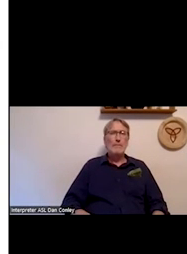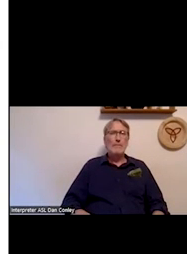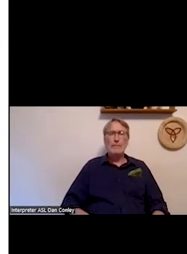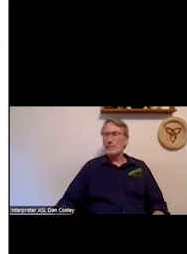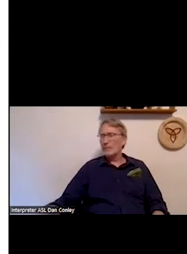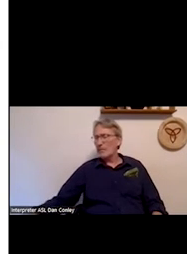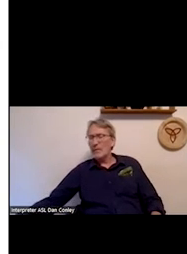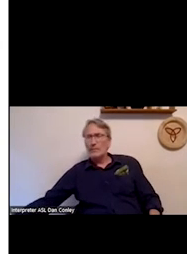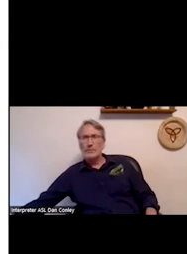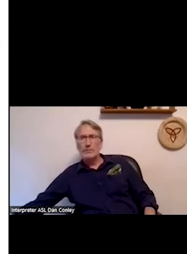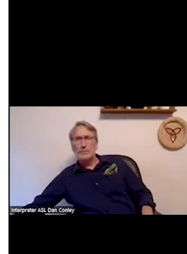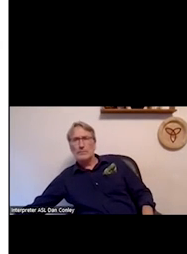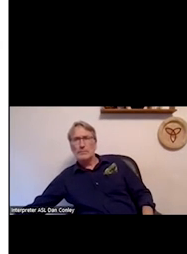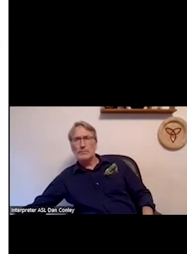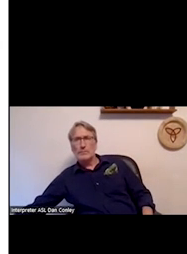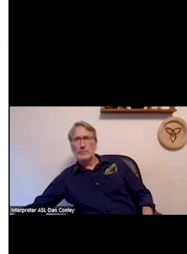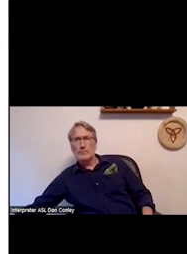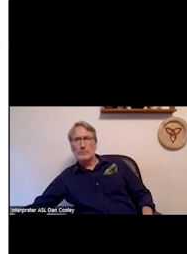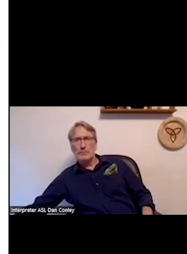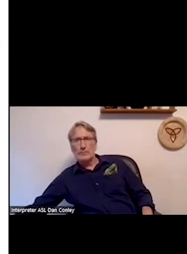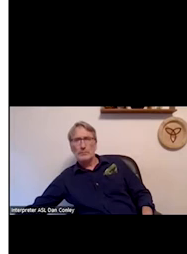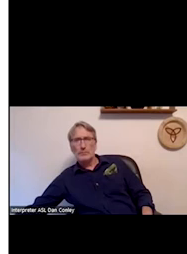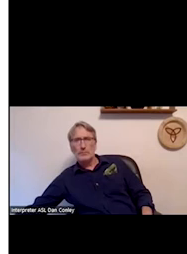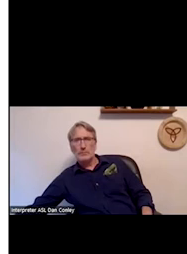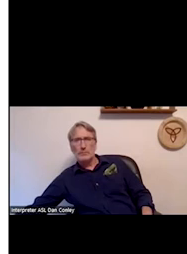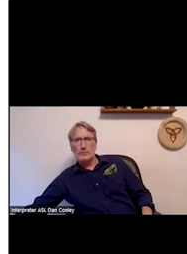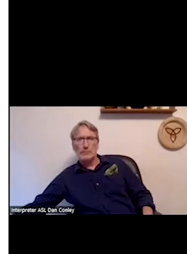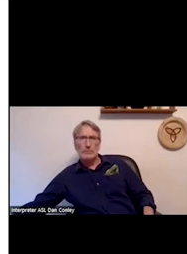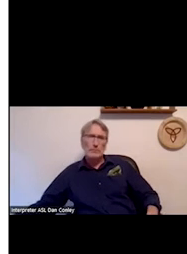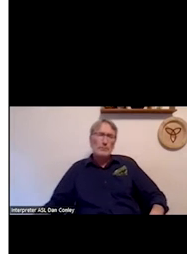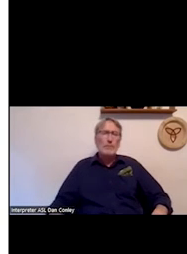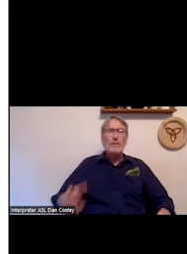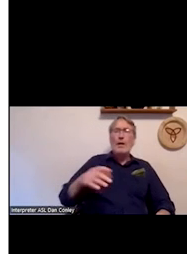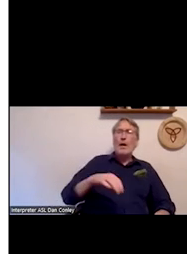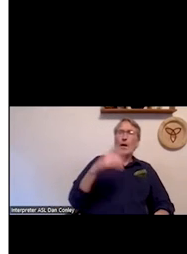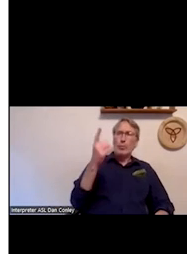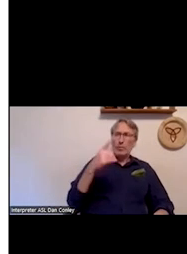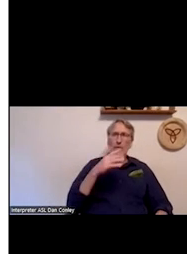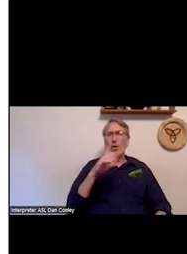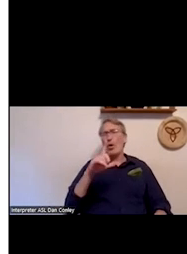Finally, there's one other document that I'd like to share. It's our local resource guide. One